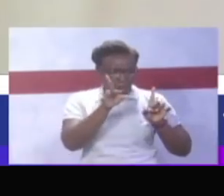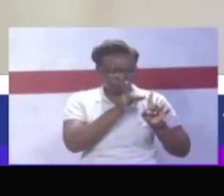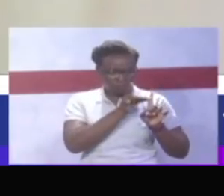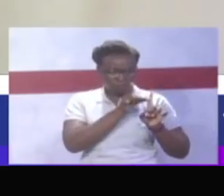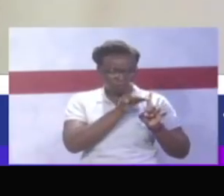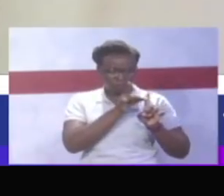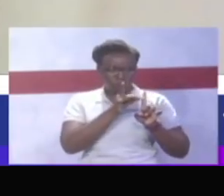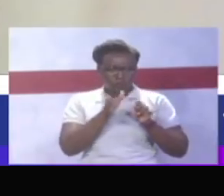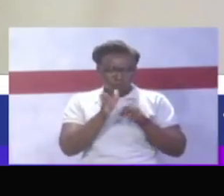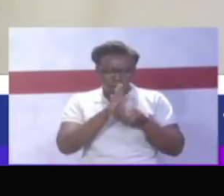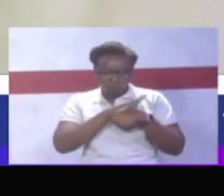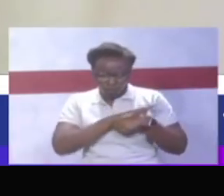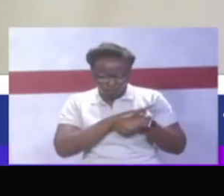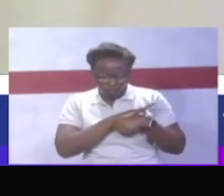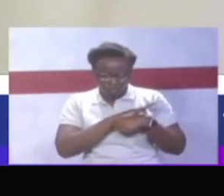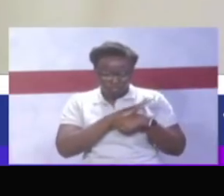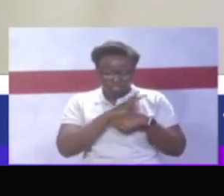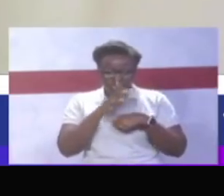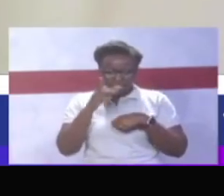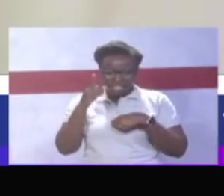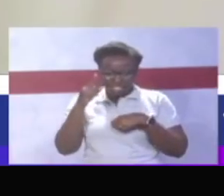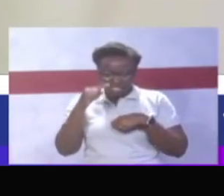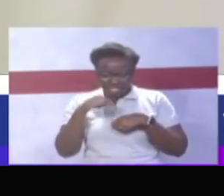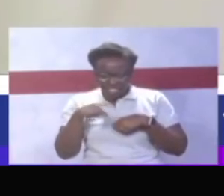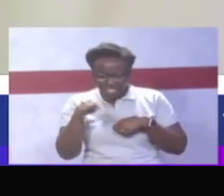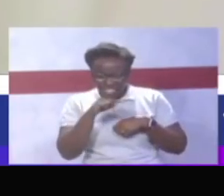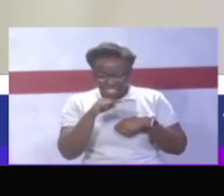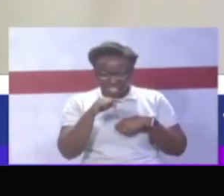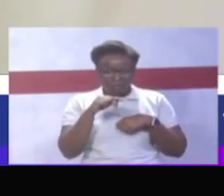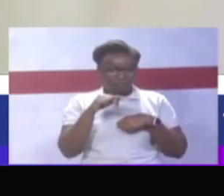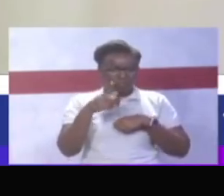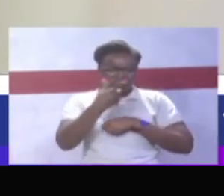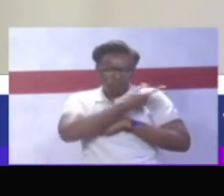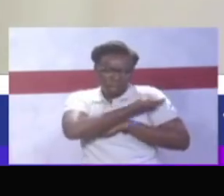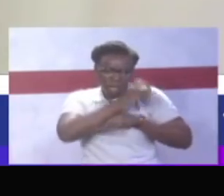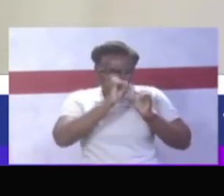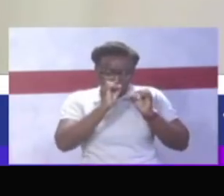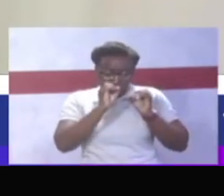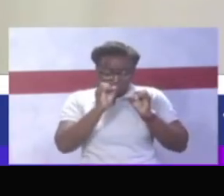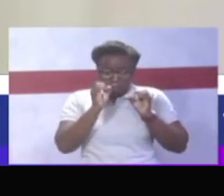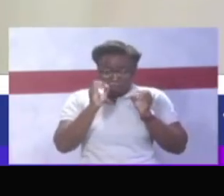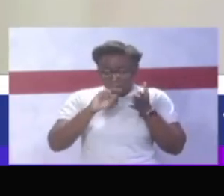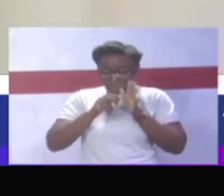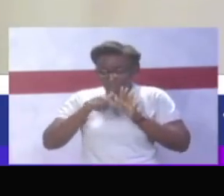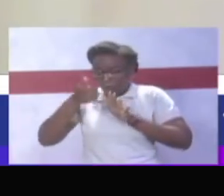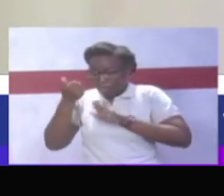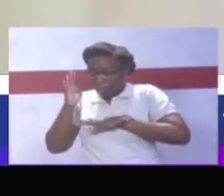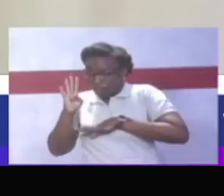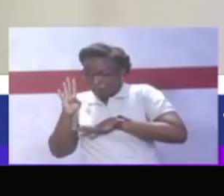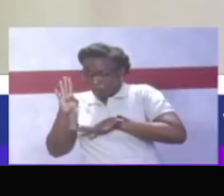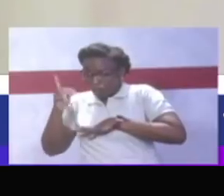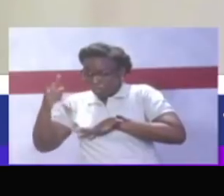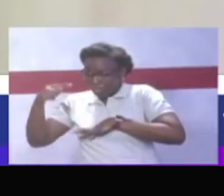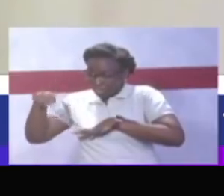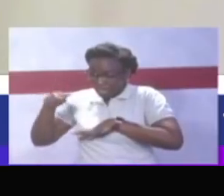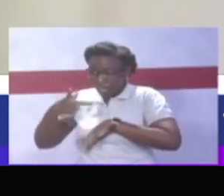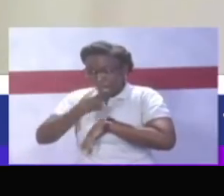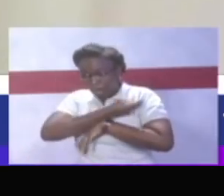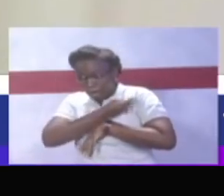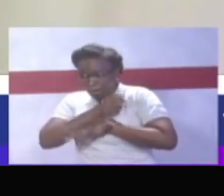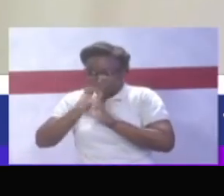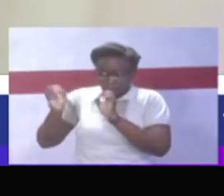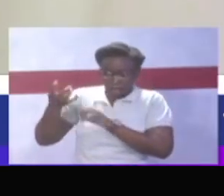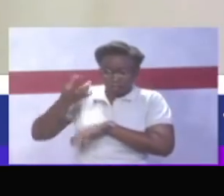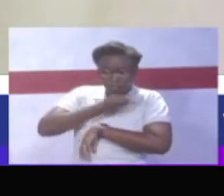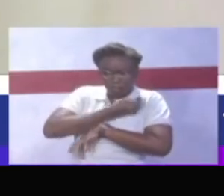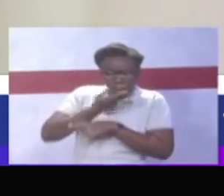were unvaccinated. Are we to assume that the other 4 were vaccinated? Were they partially vaccinated? What's the situation with that? And we know